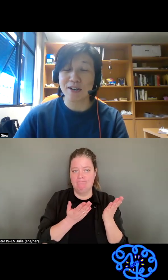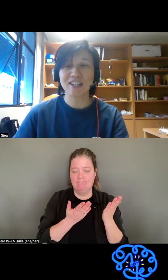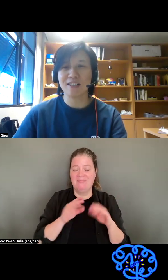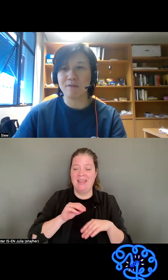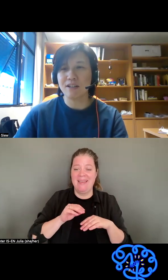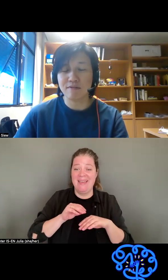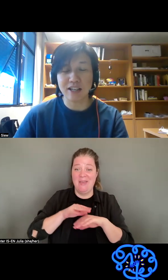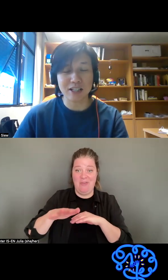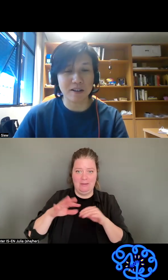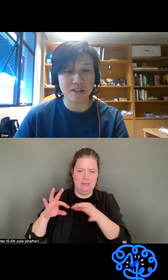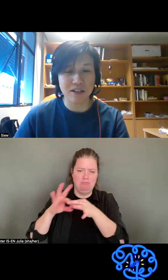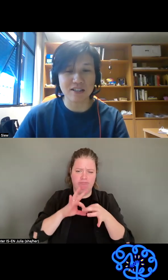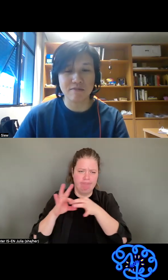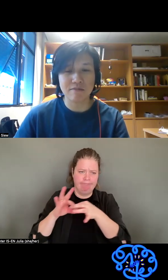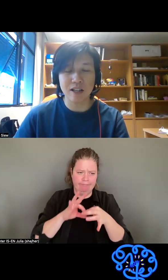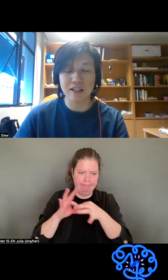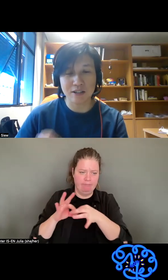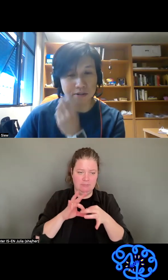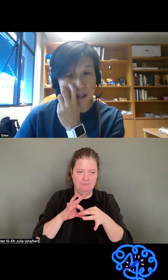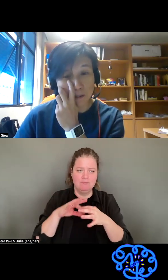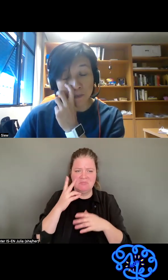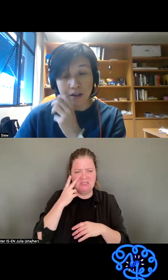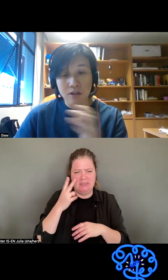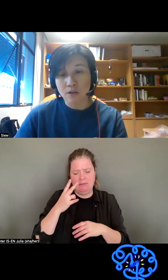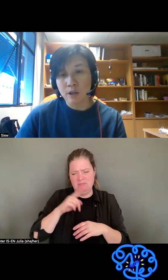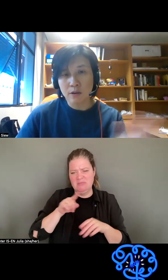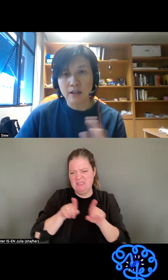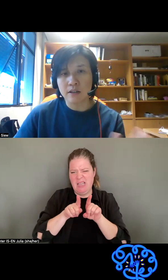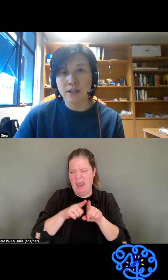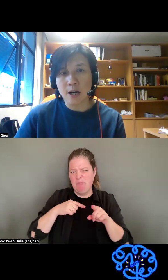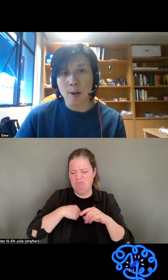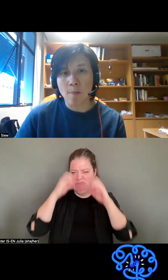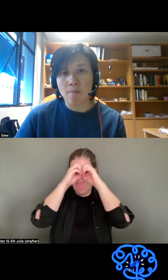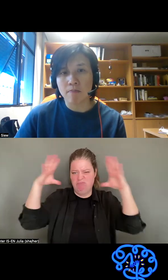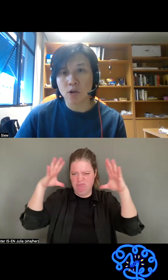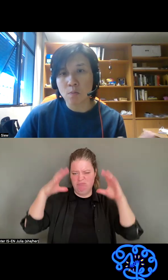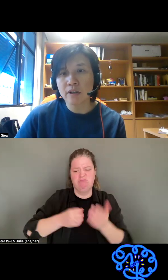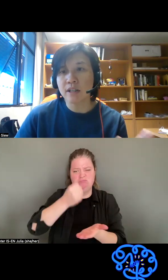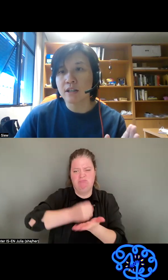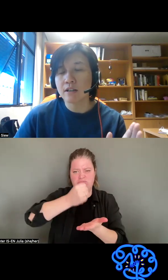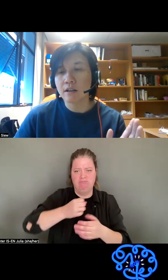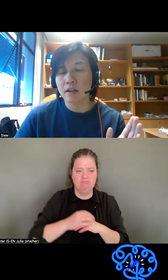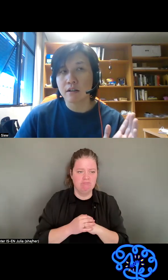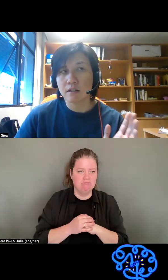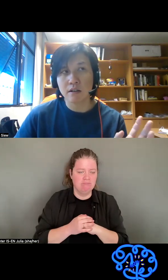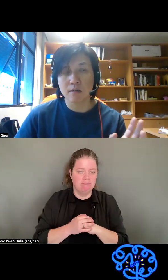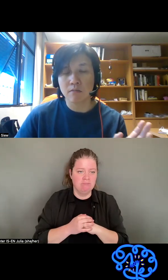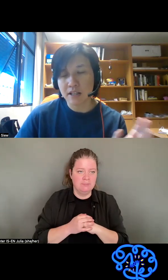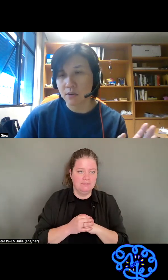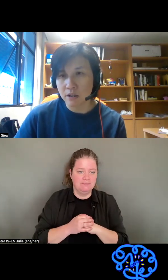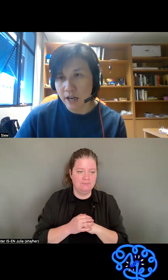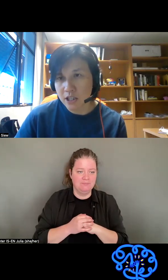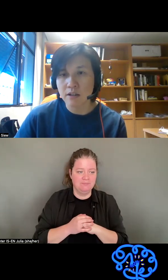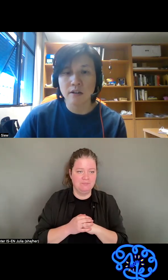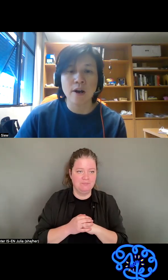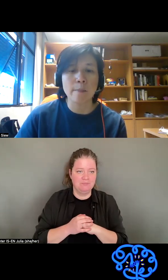the direction that we expected. So that's really nice to see. So if we look at this community